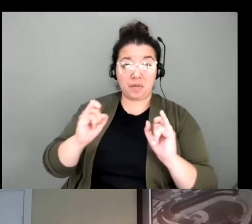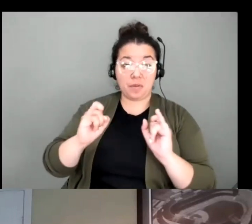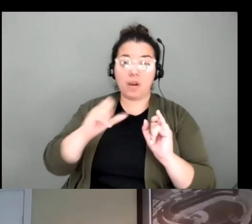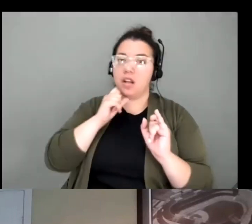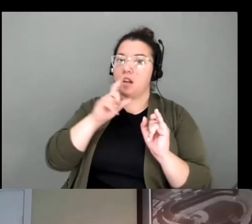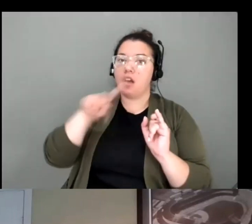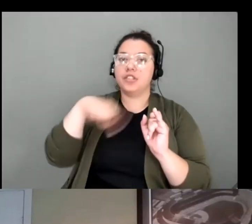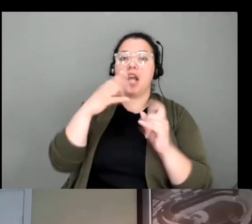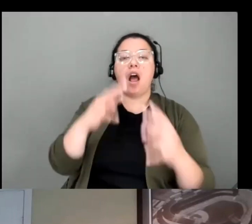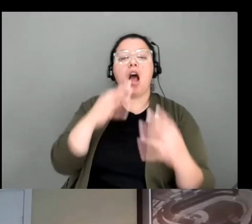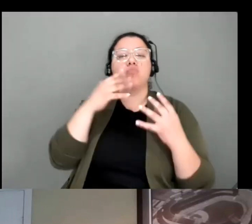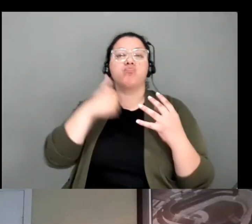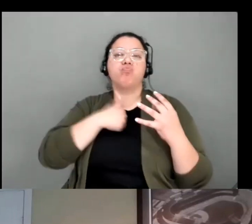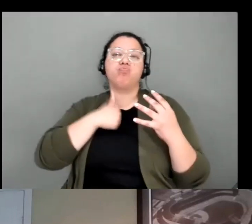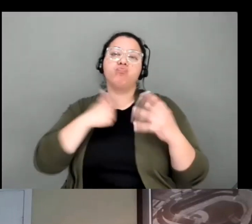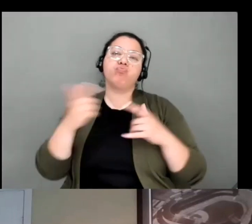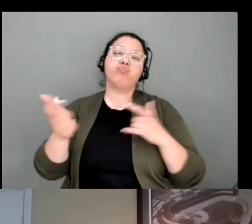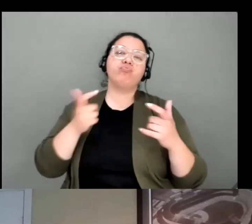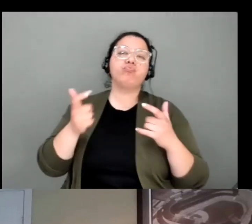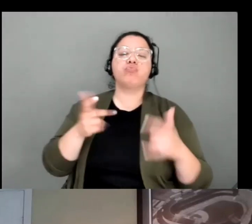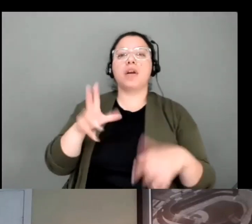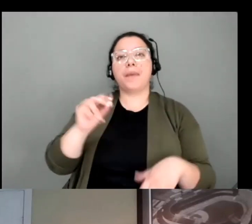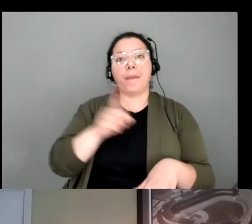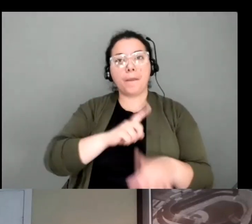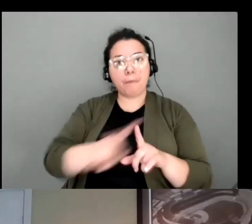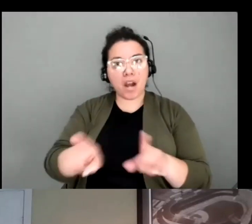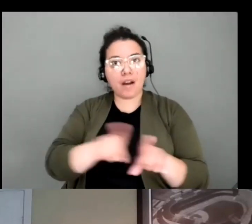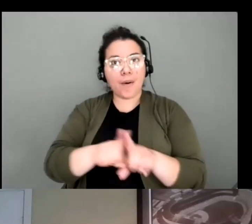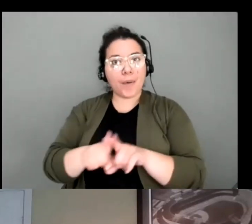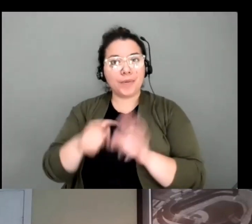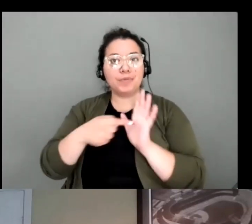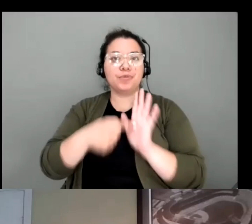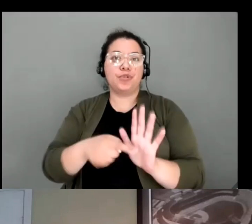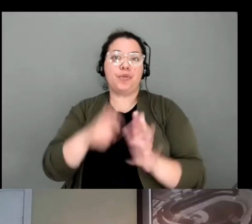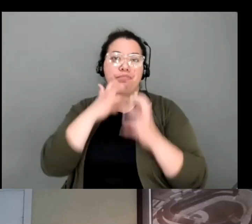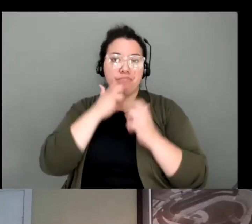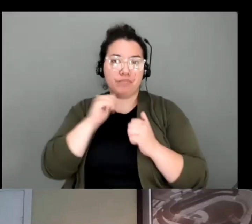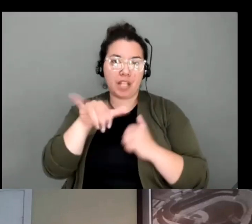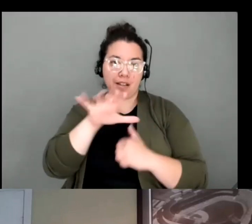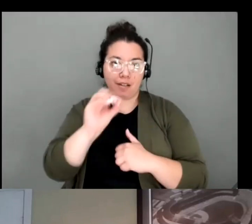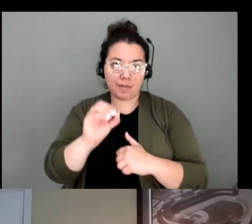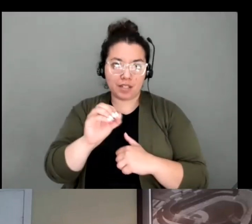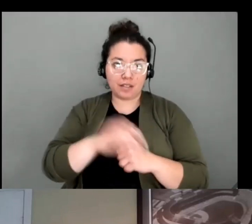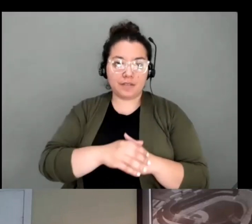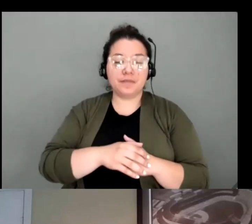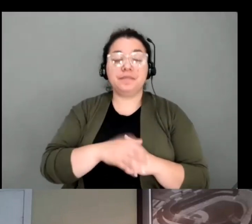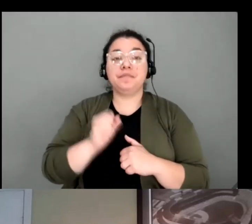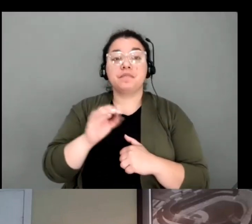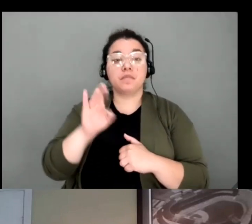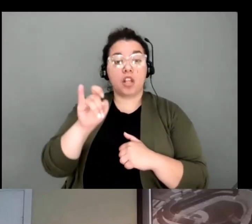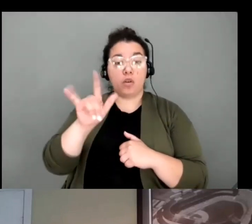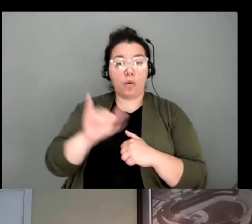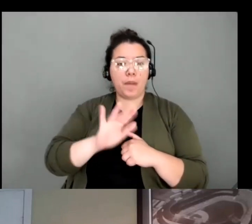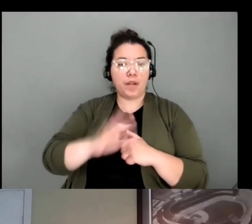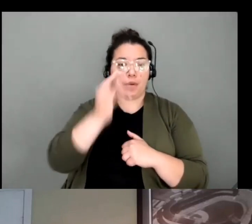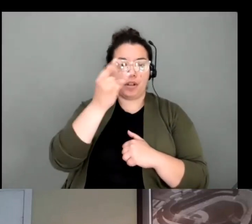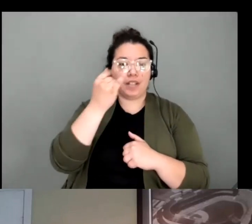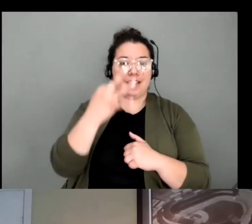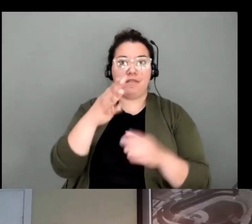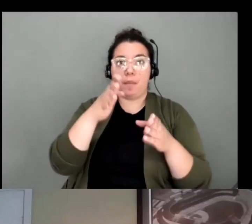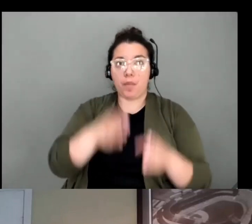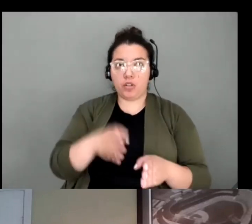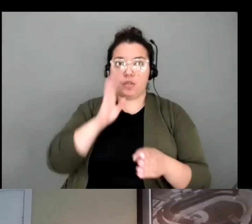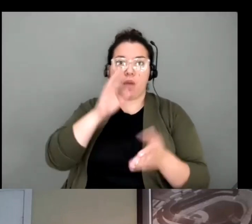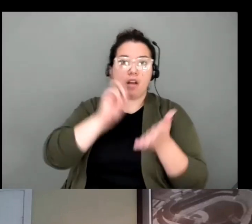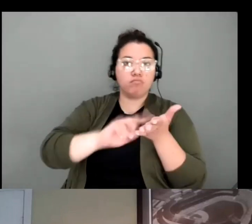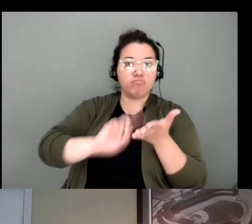what they do also. Colby, what are your thoughts on people coming in and already knowing about Tidewater Home Funding a little bit before they walk in that door?